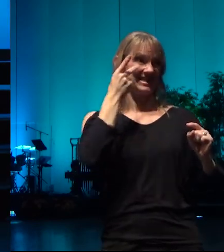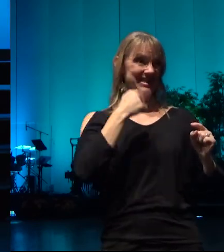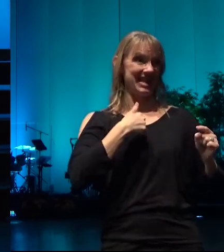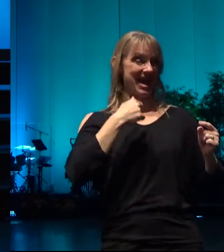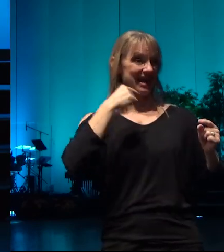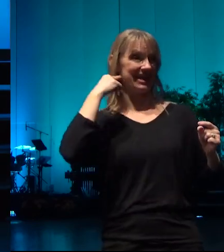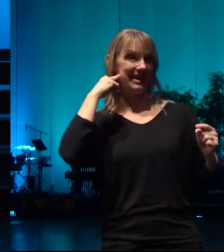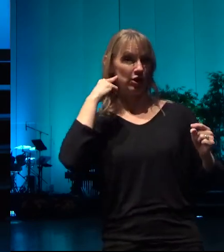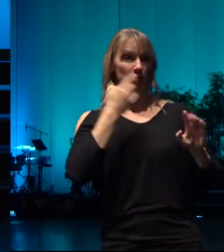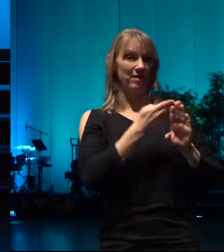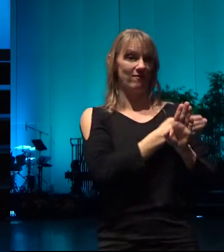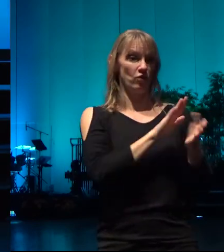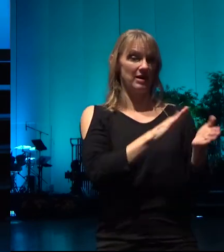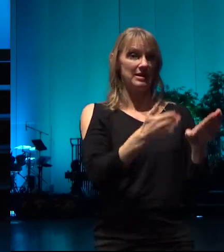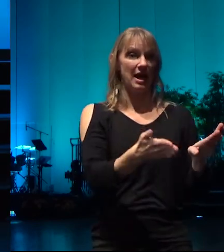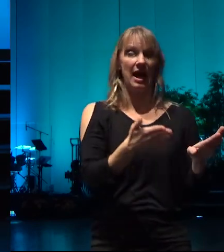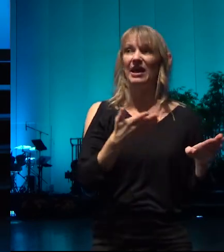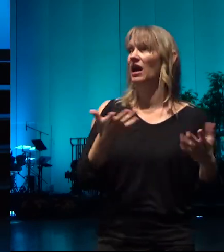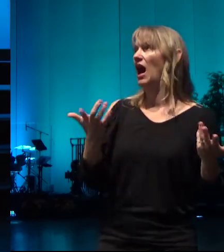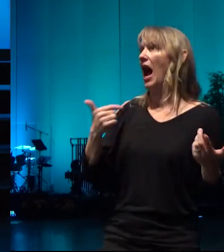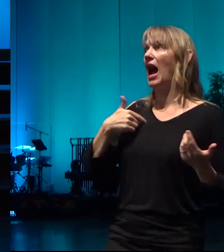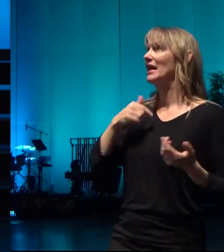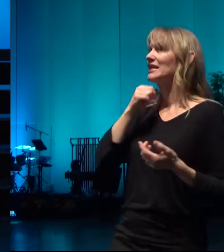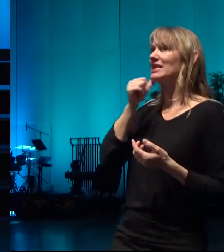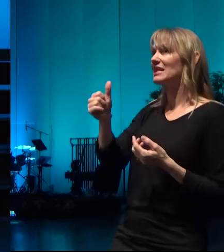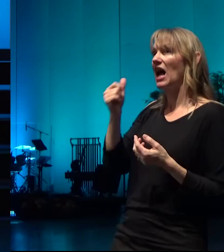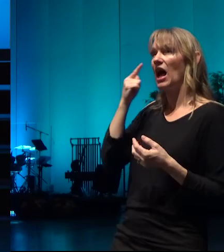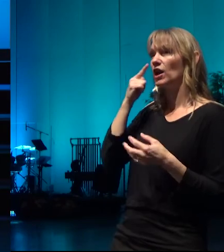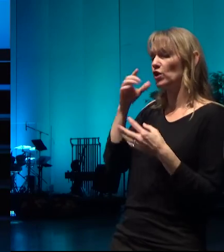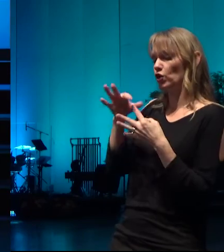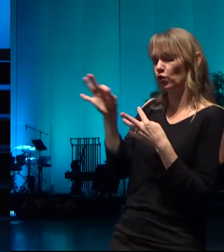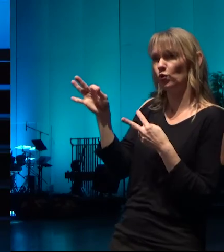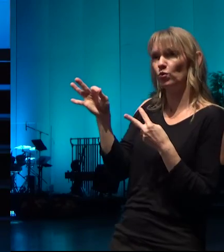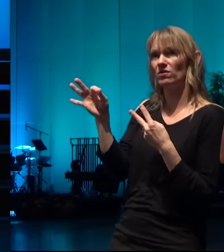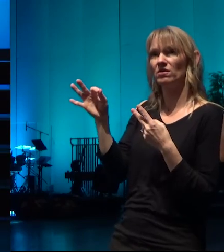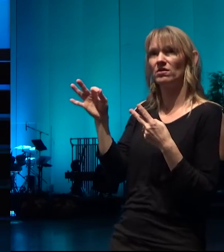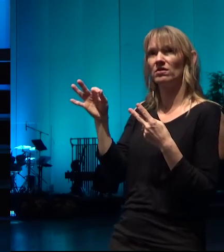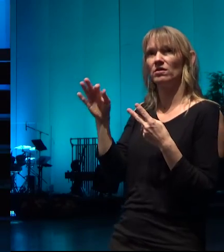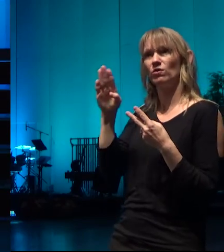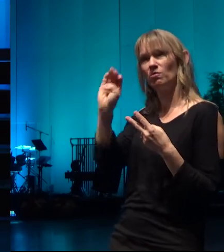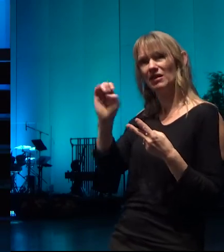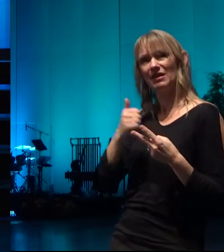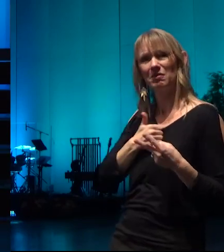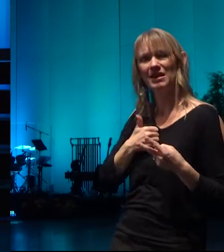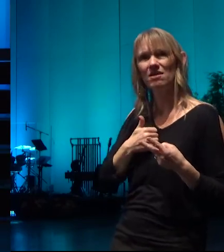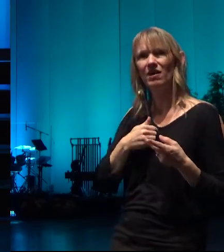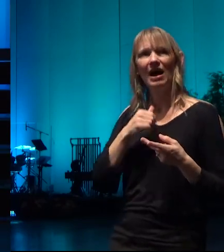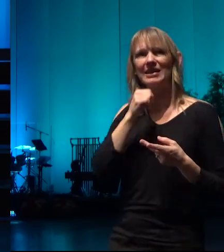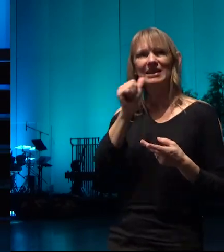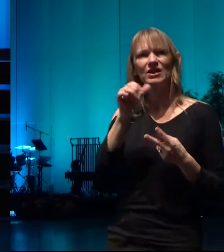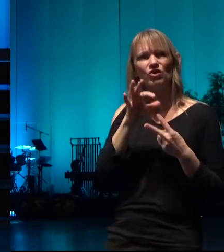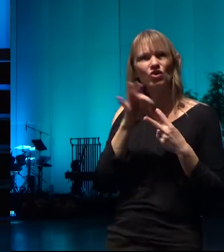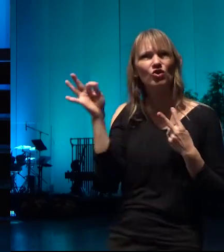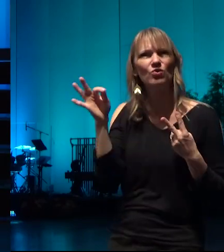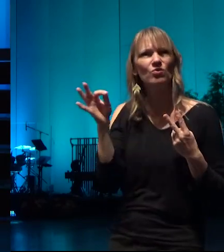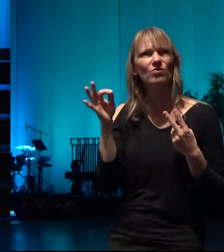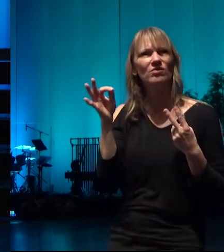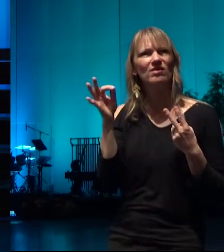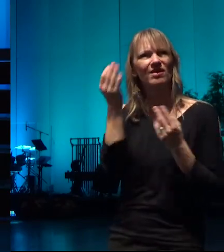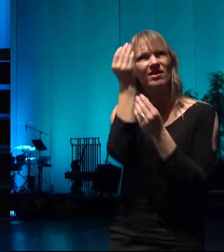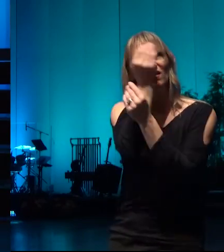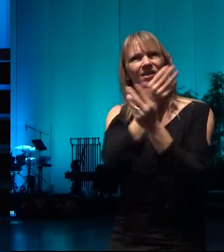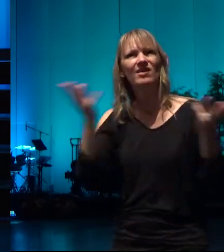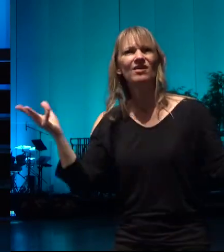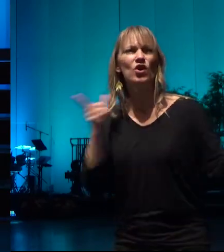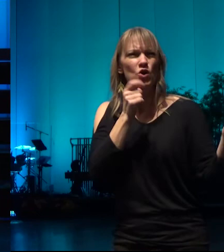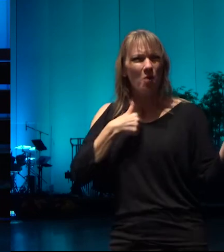see and hear from people who are about to die is, I didn't choose to be myself. I didn't choose to share